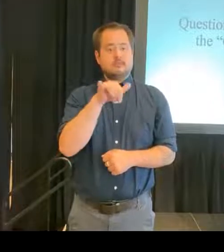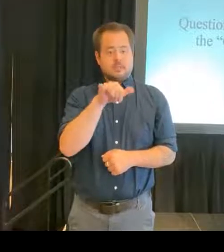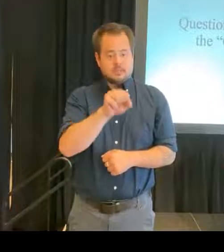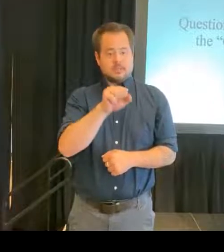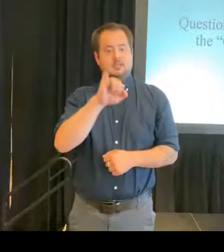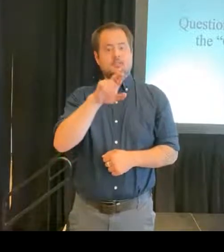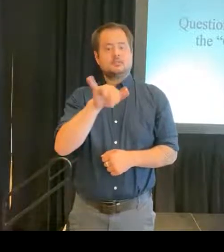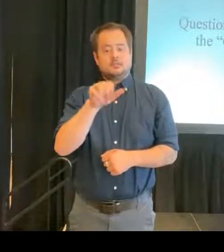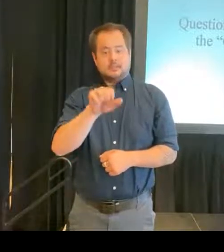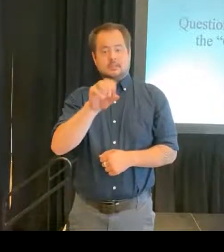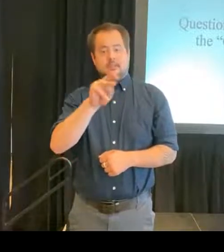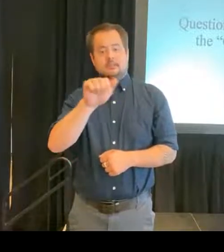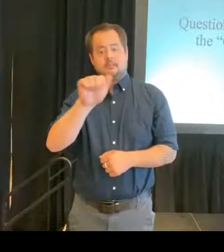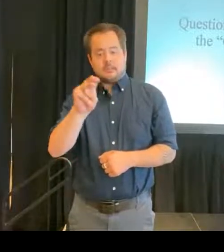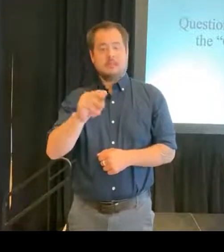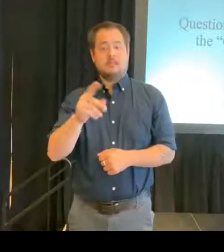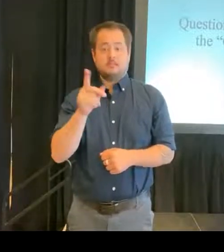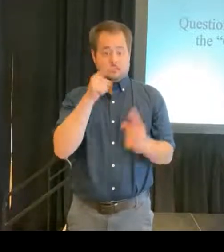were white.